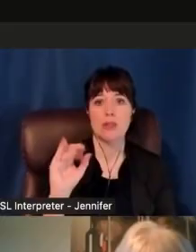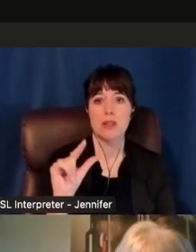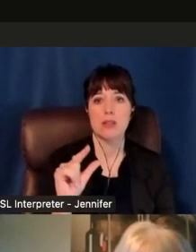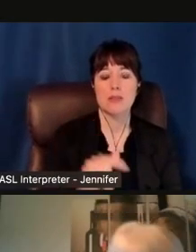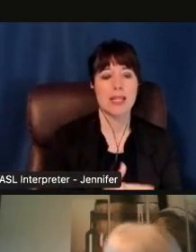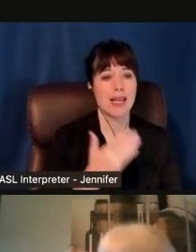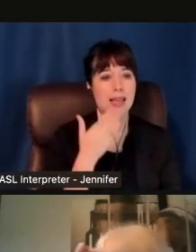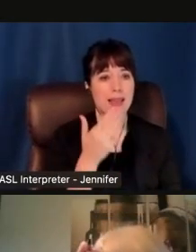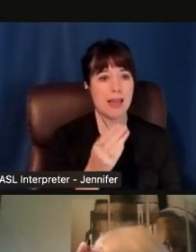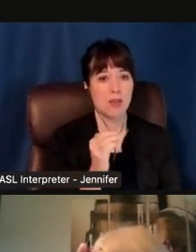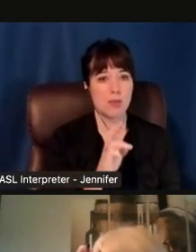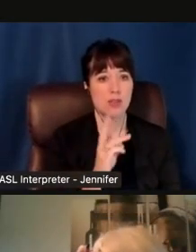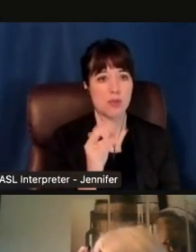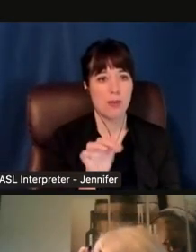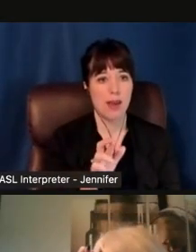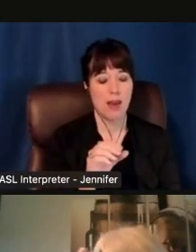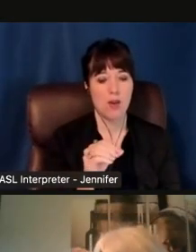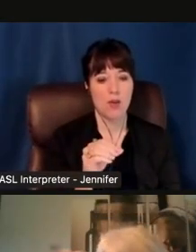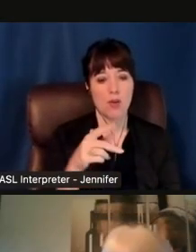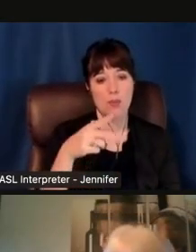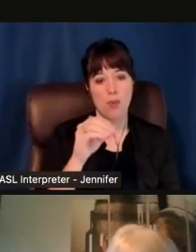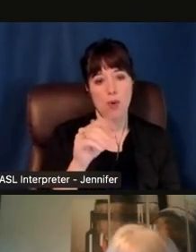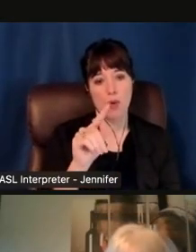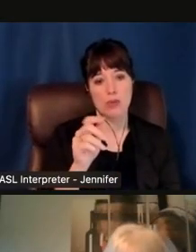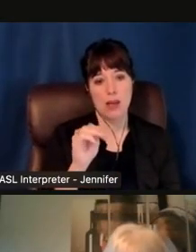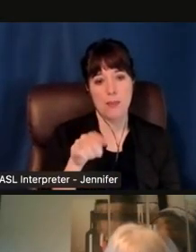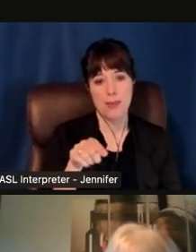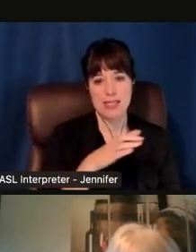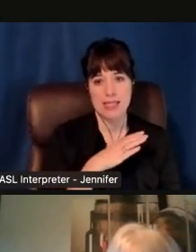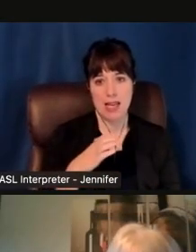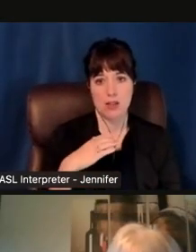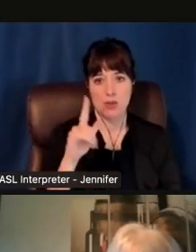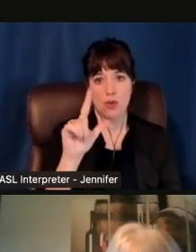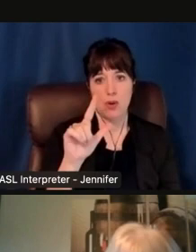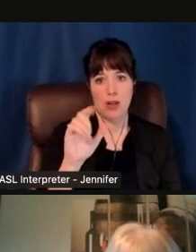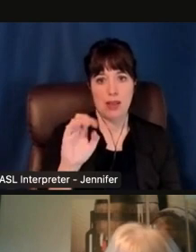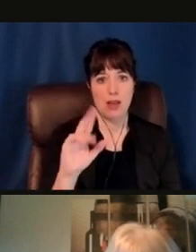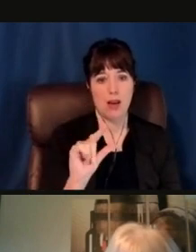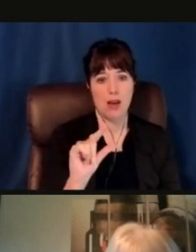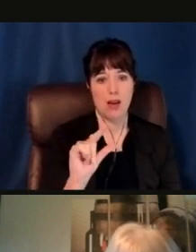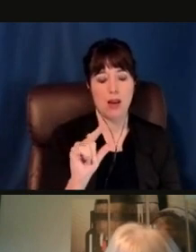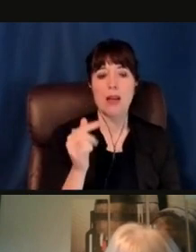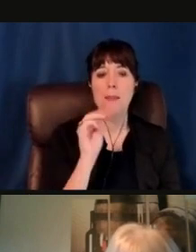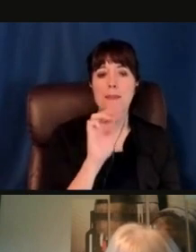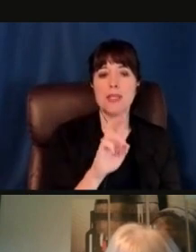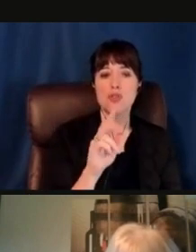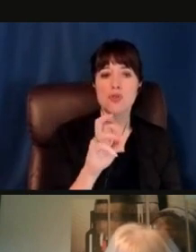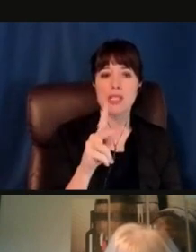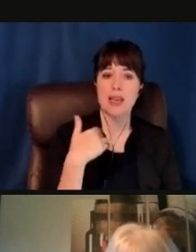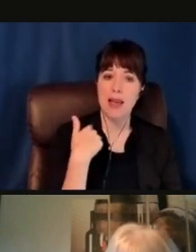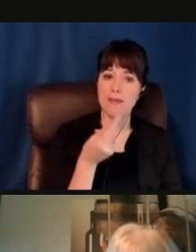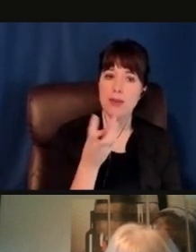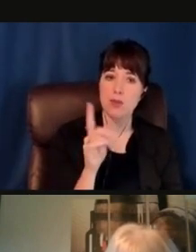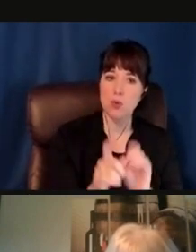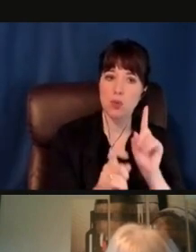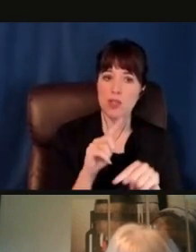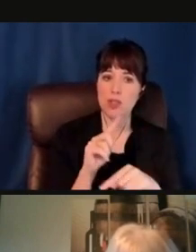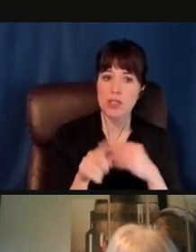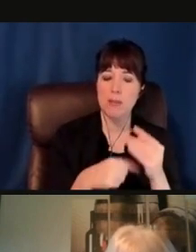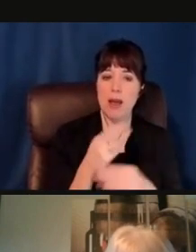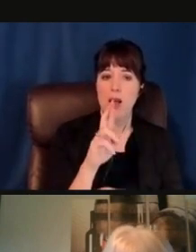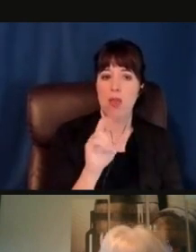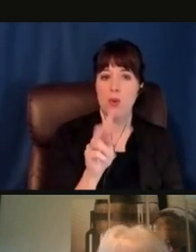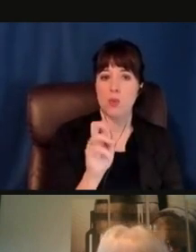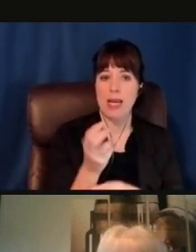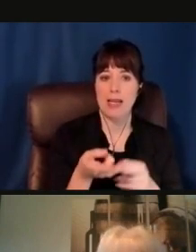Thank you, Mr. Mayor Pro Tem. This is Councilor Leon. Mr. Zink, I have a few additional questions about the rate